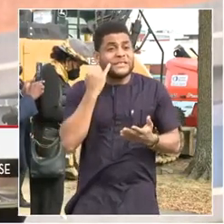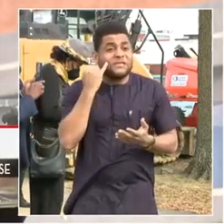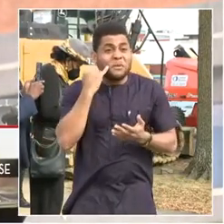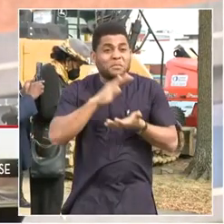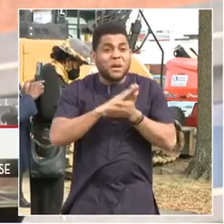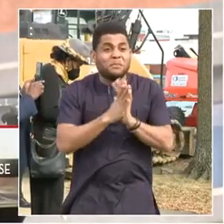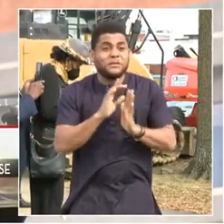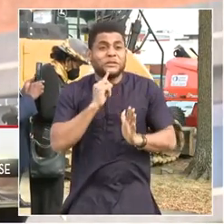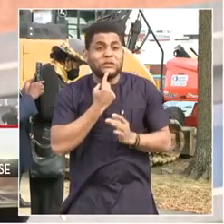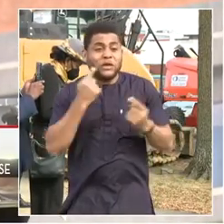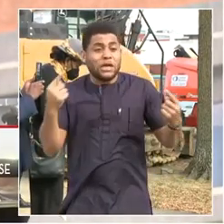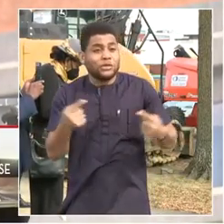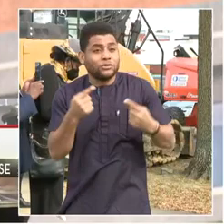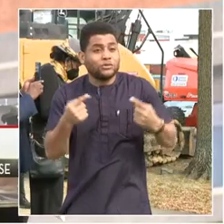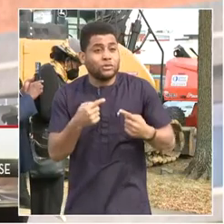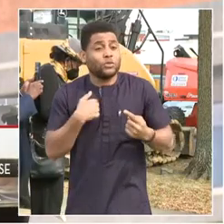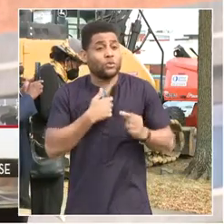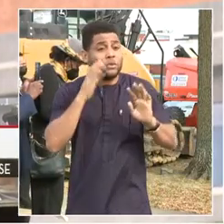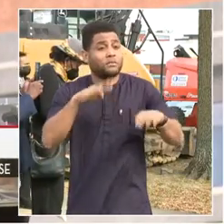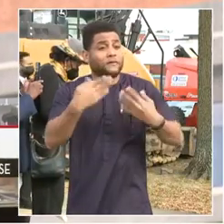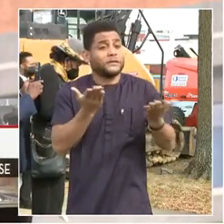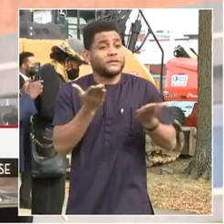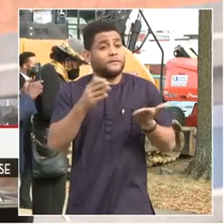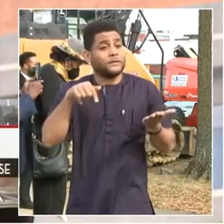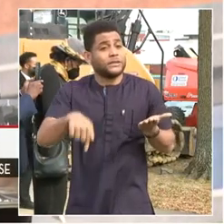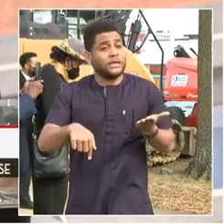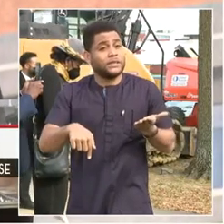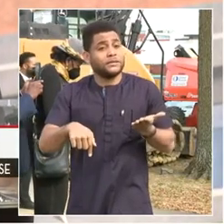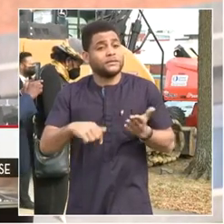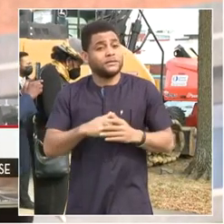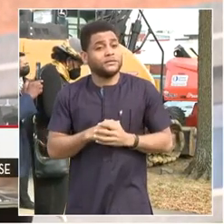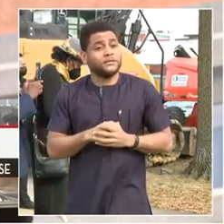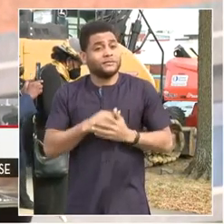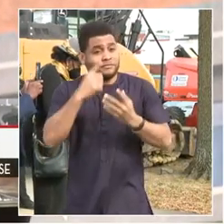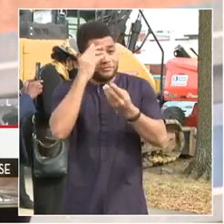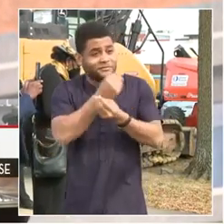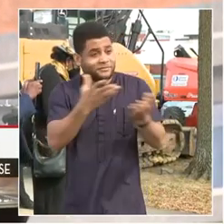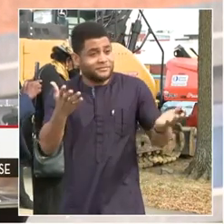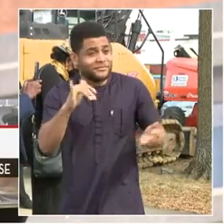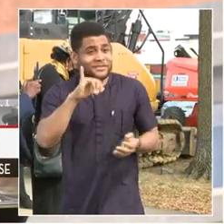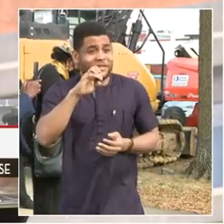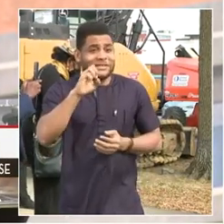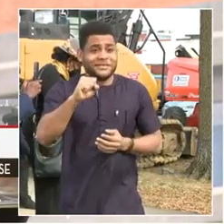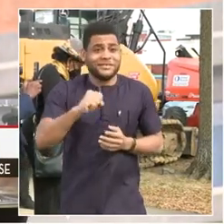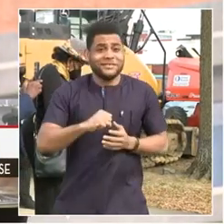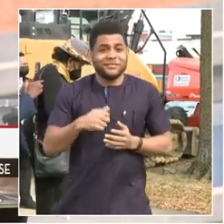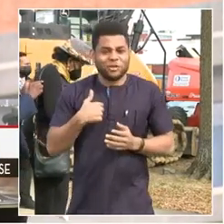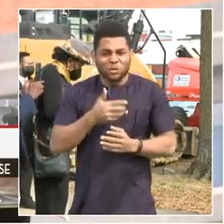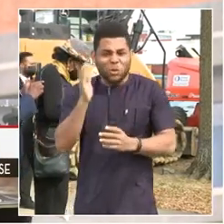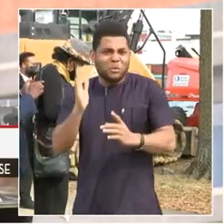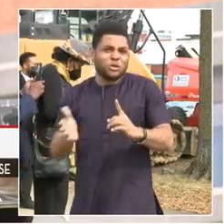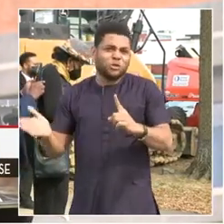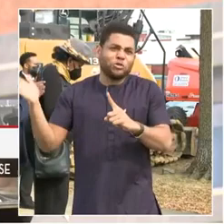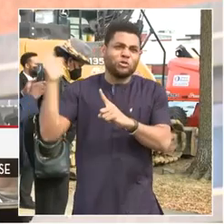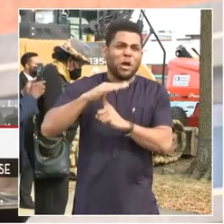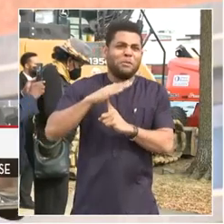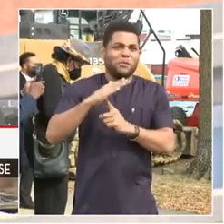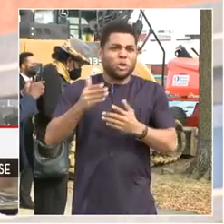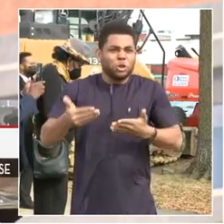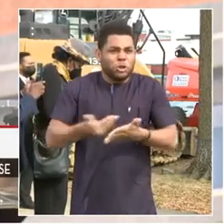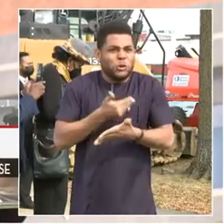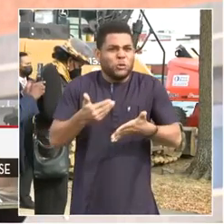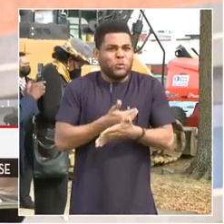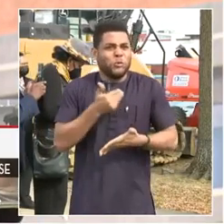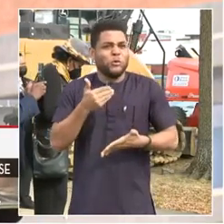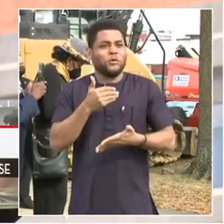listening. I'm proud to say there will be a state-of-the-art trauma center right here, East Anacostia River. So I want to thank all